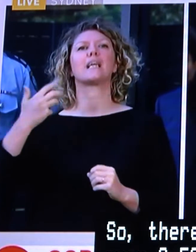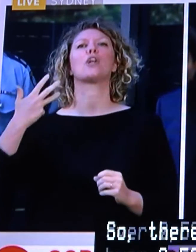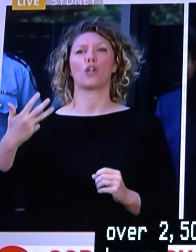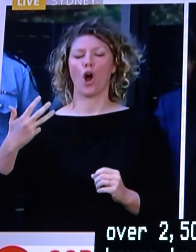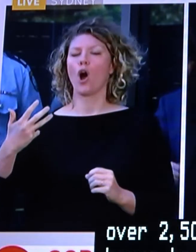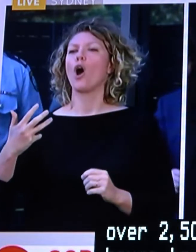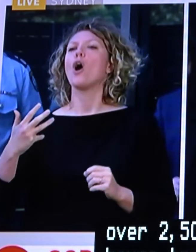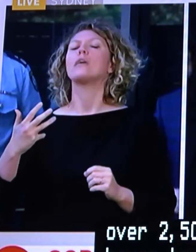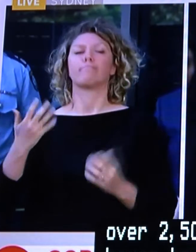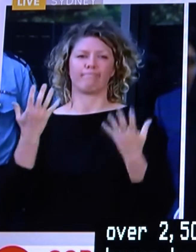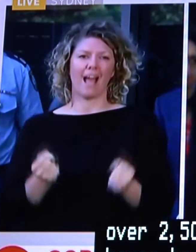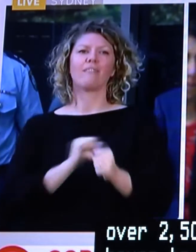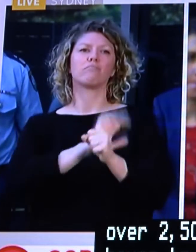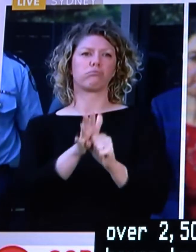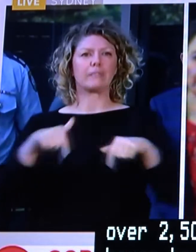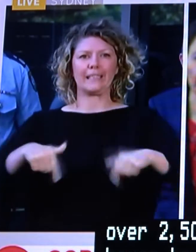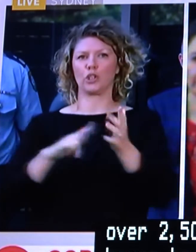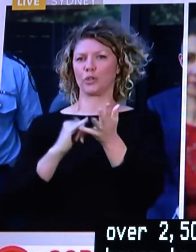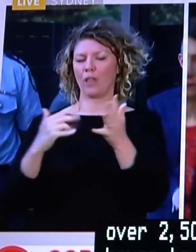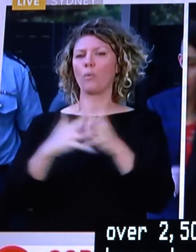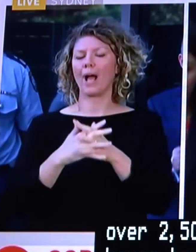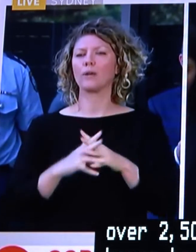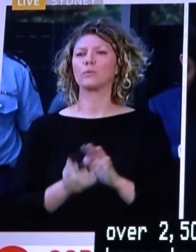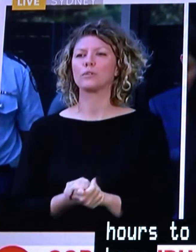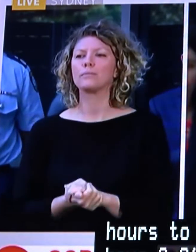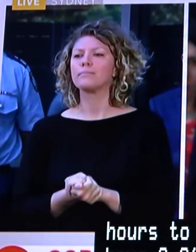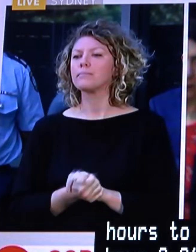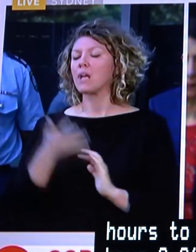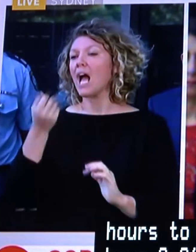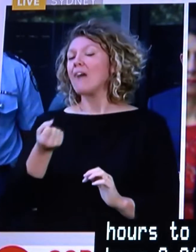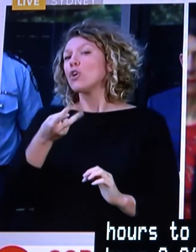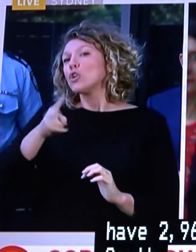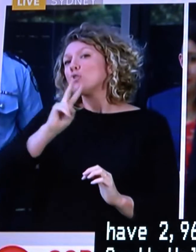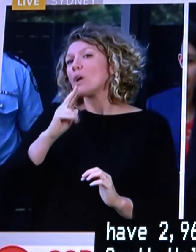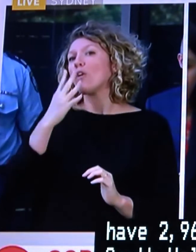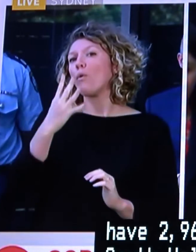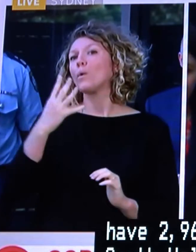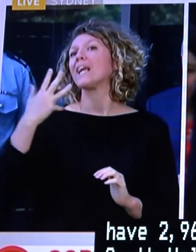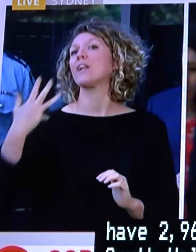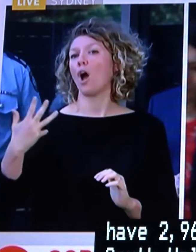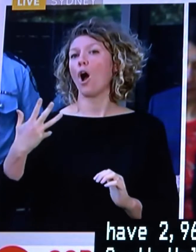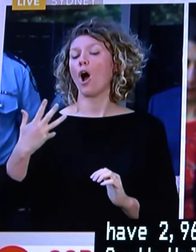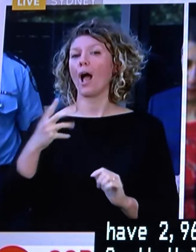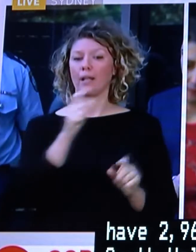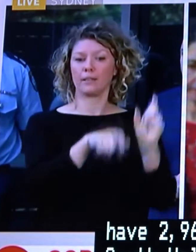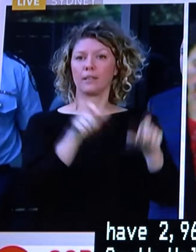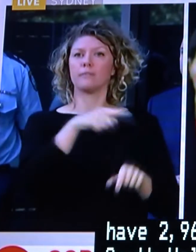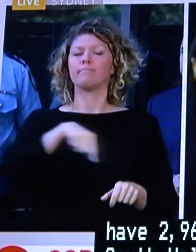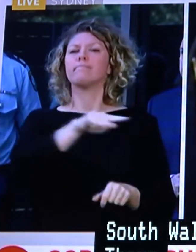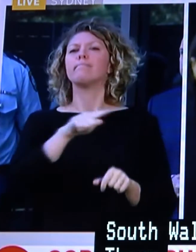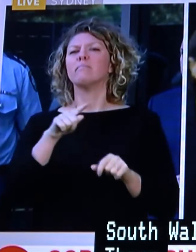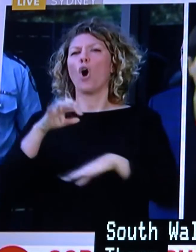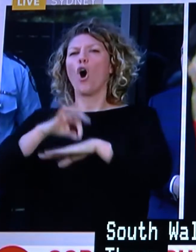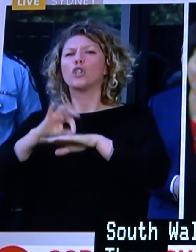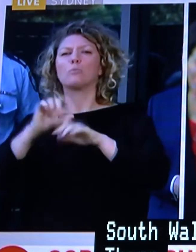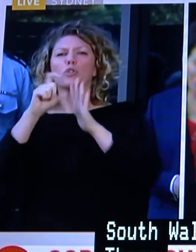2,969 confirmed cases in New South Wales. There are currently 249 COVID-19 cases being treated